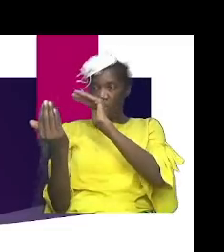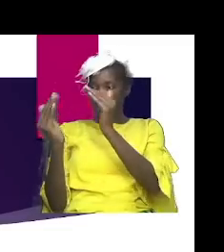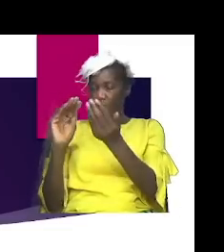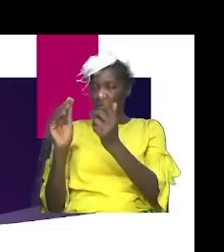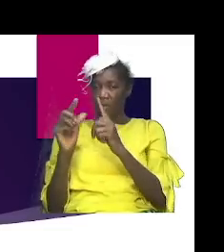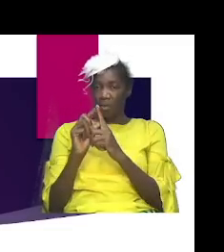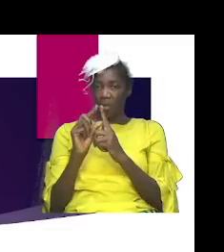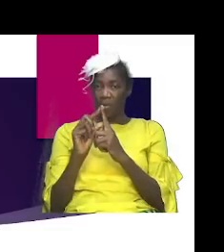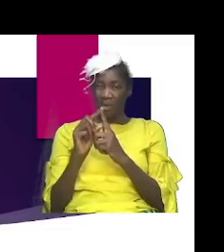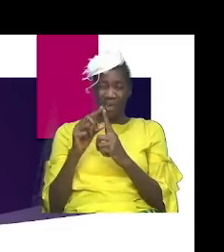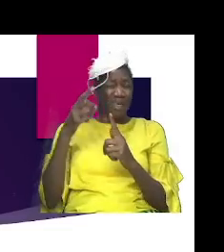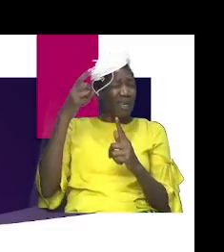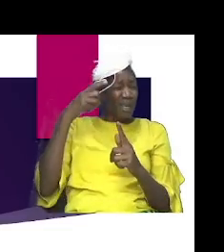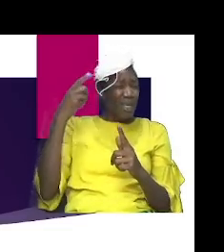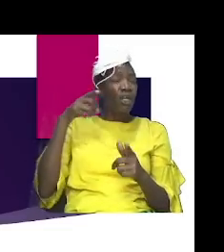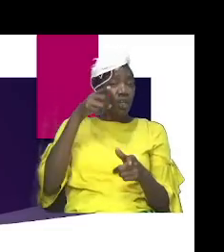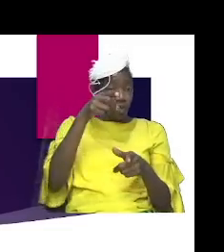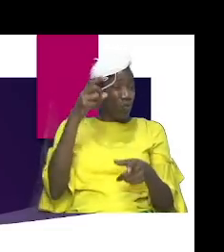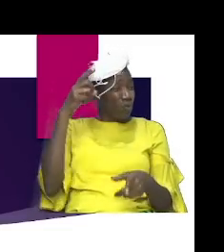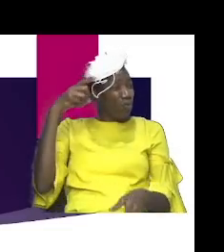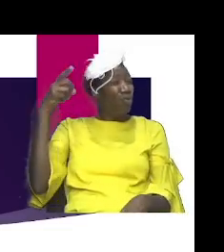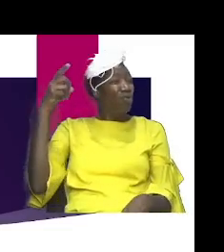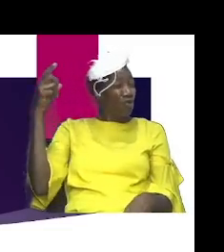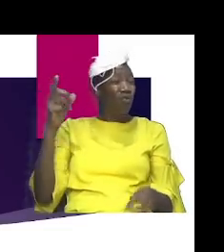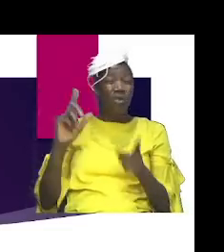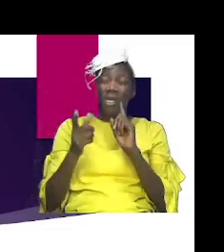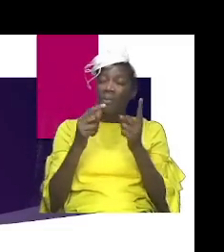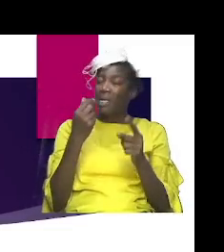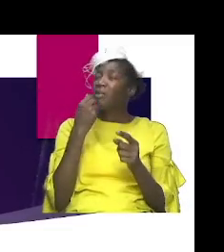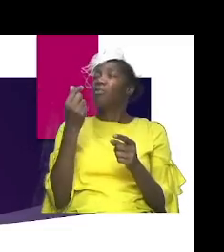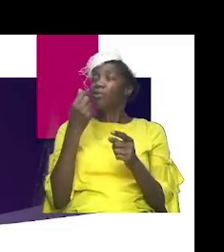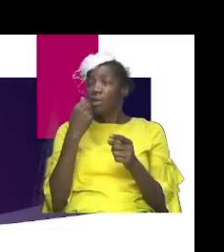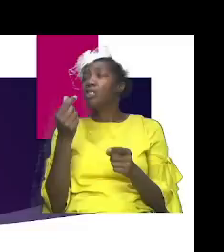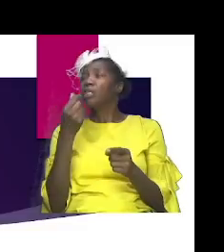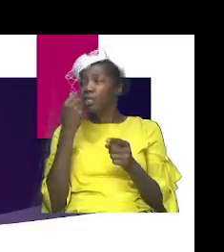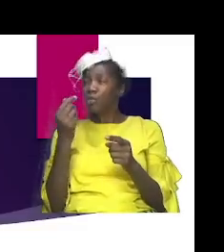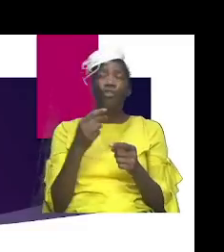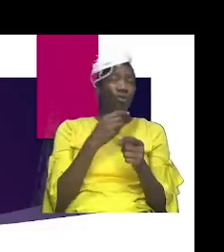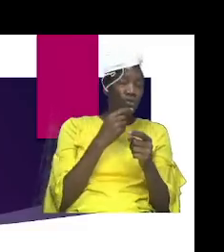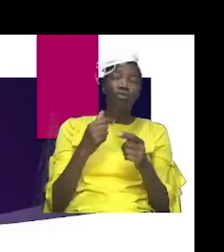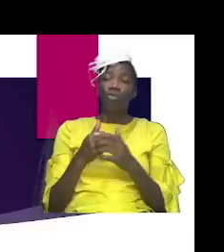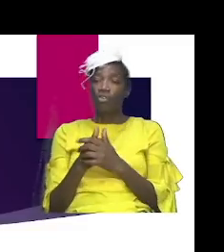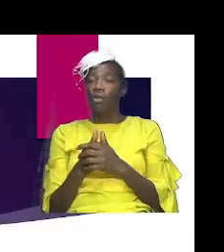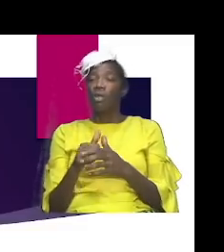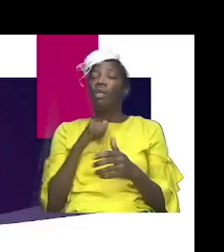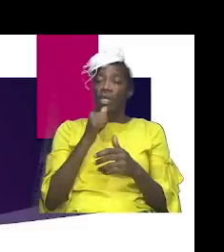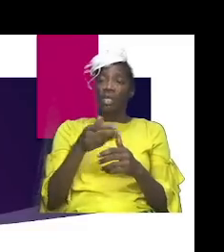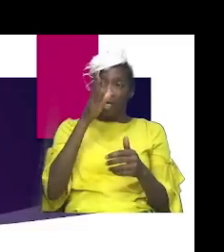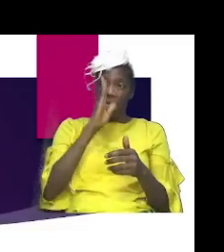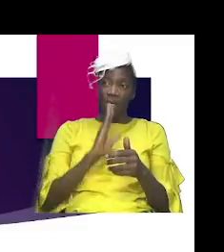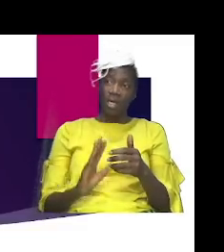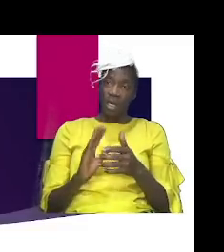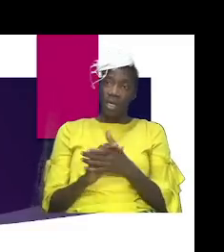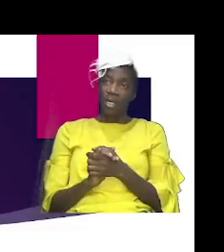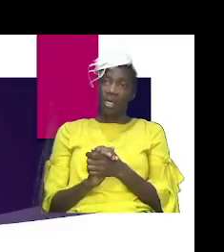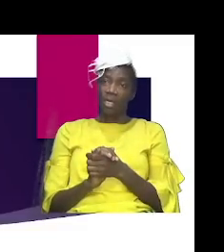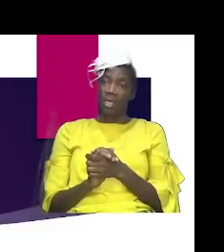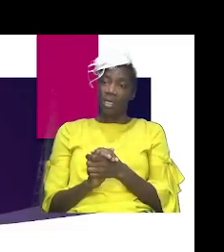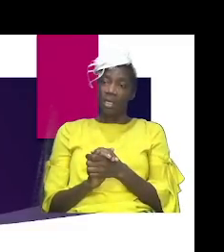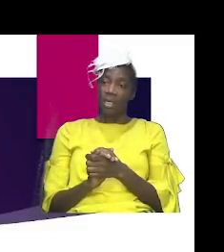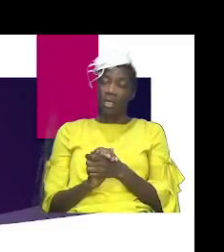how you dream and no matter how you get up speaking in tongues, it is not God. Once